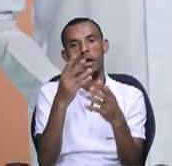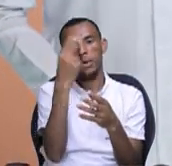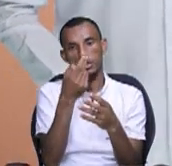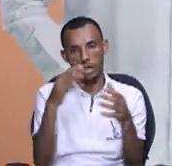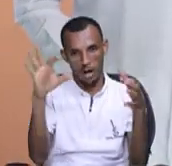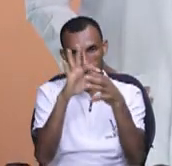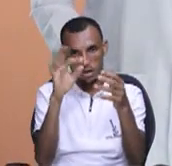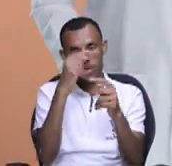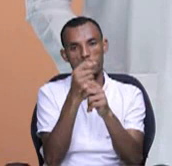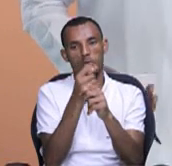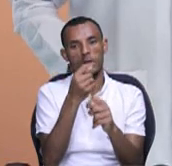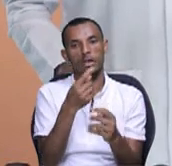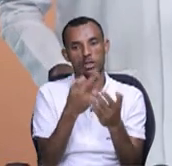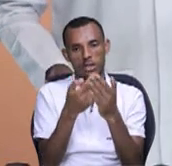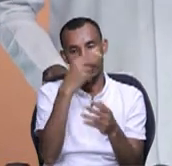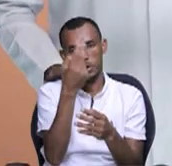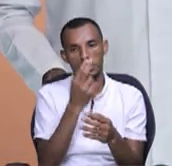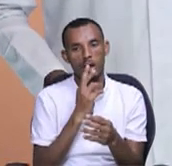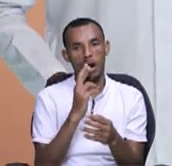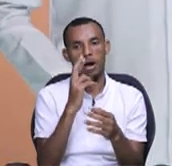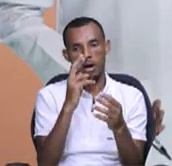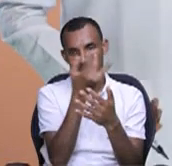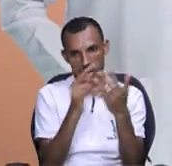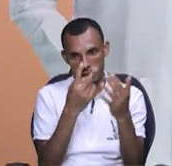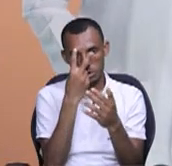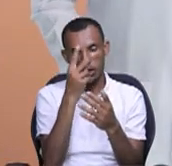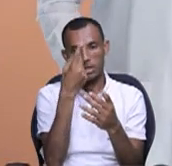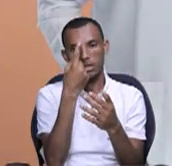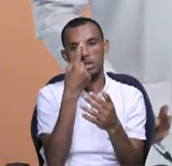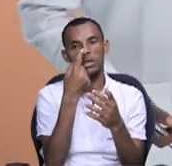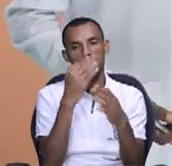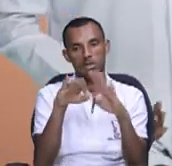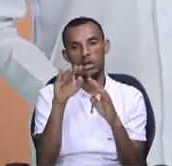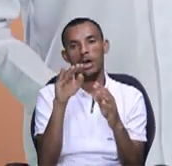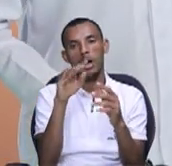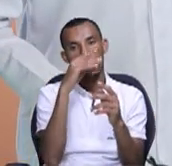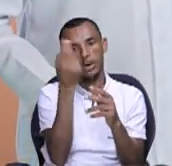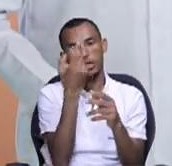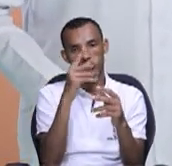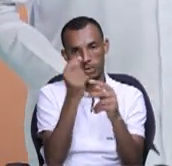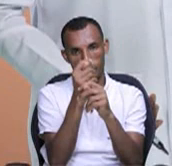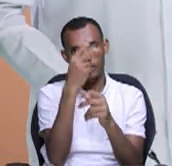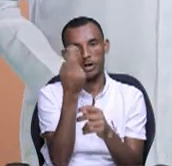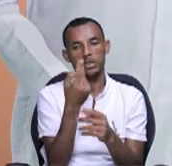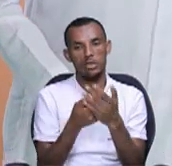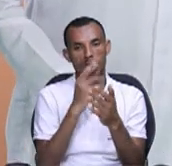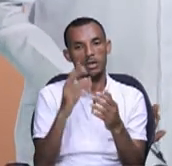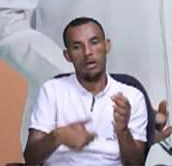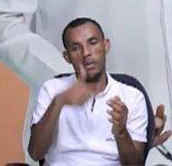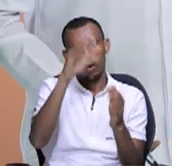on trigonometry. These applications are detailedly seen in the application of trigonometric function. These are the